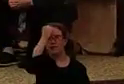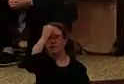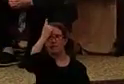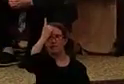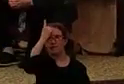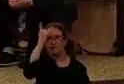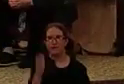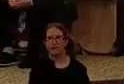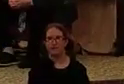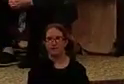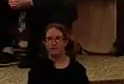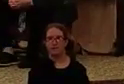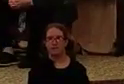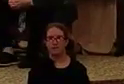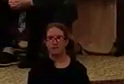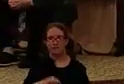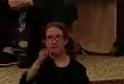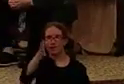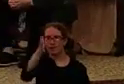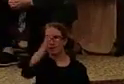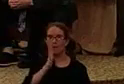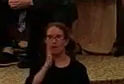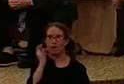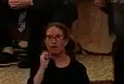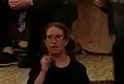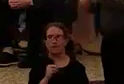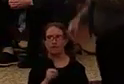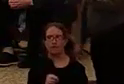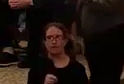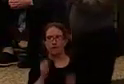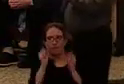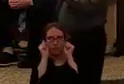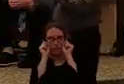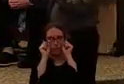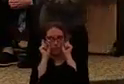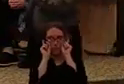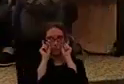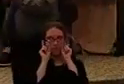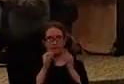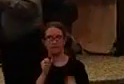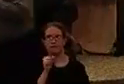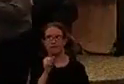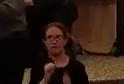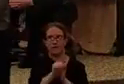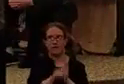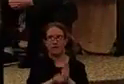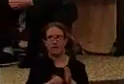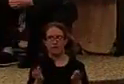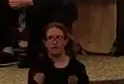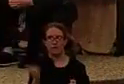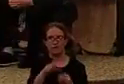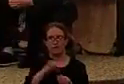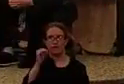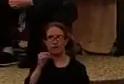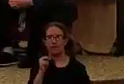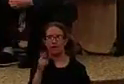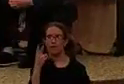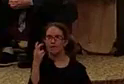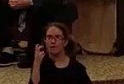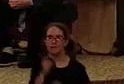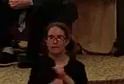understood, amen, what the Spirit of God was at an early age. I received the Holy Ghost at only 13 years old.